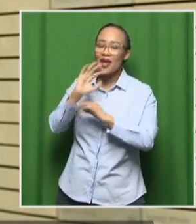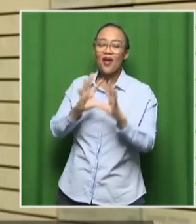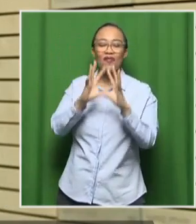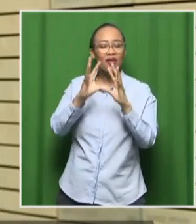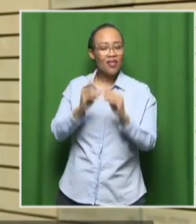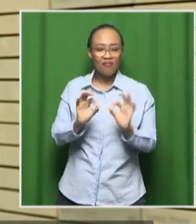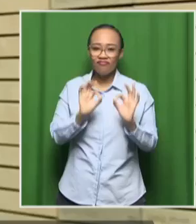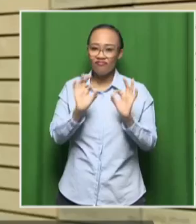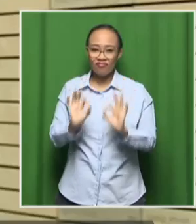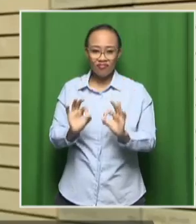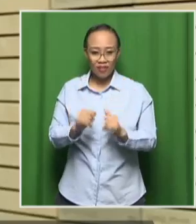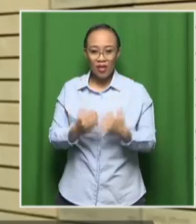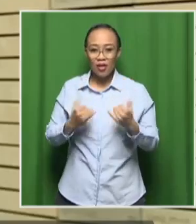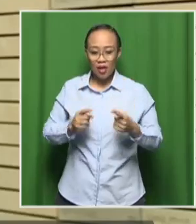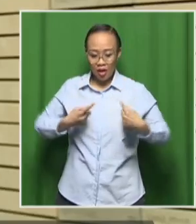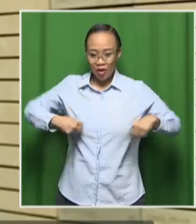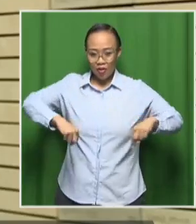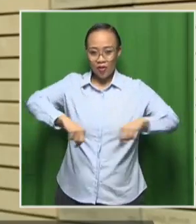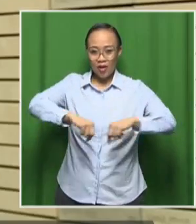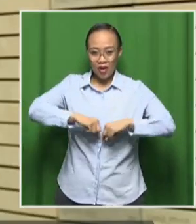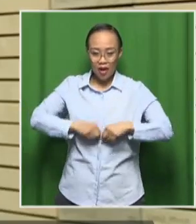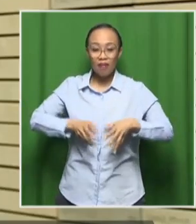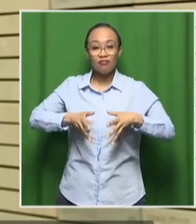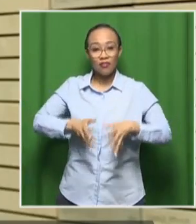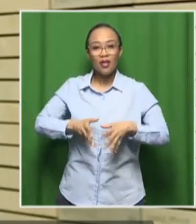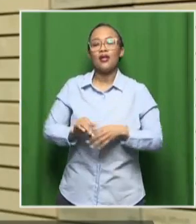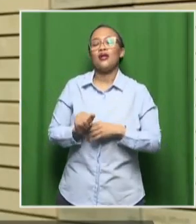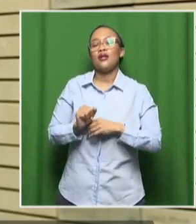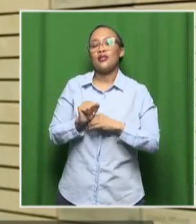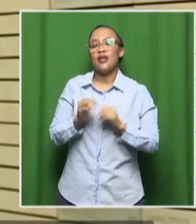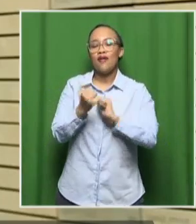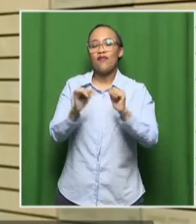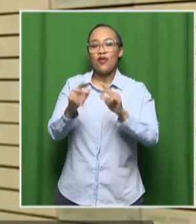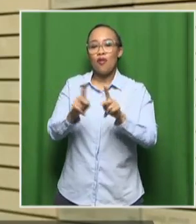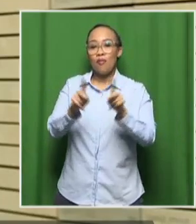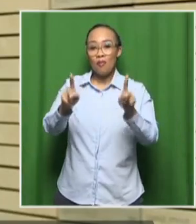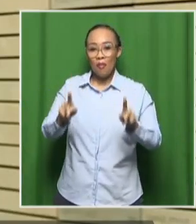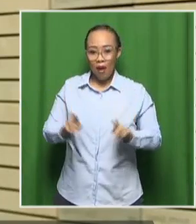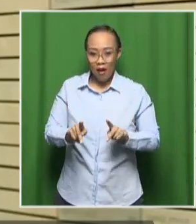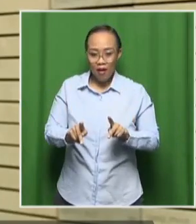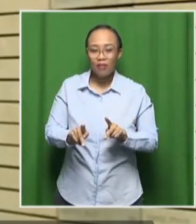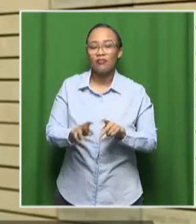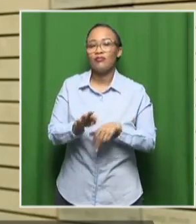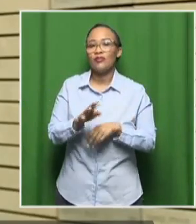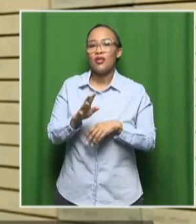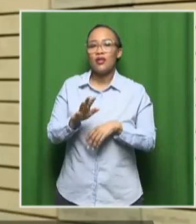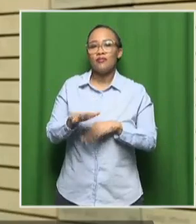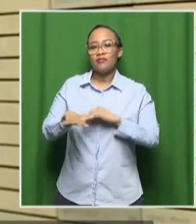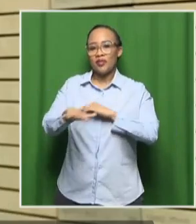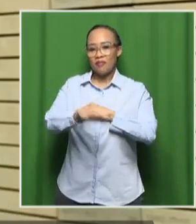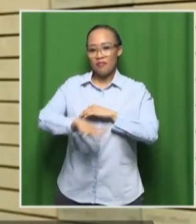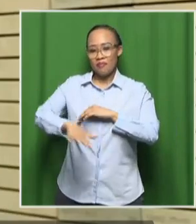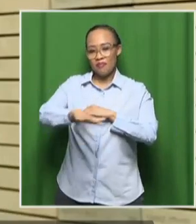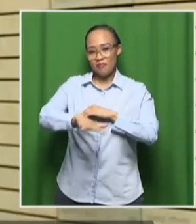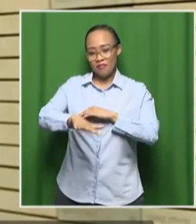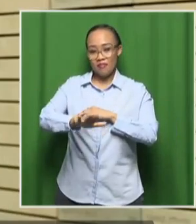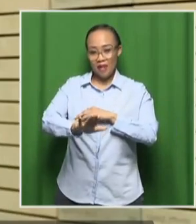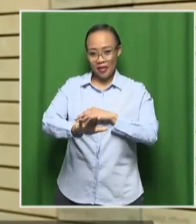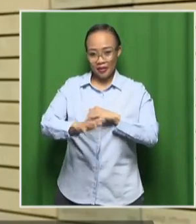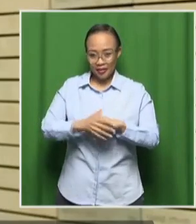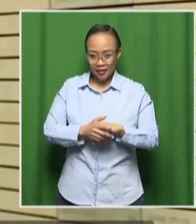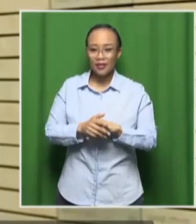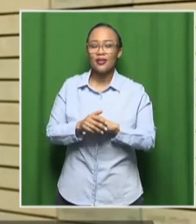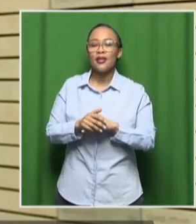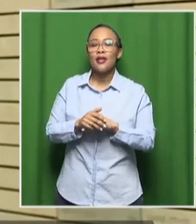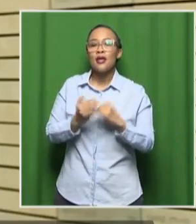from the Freedom Park Heritage Site and Museum here in Pretoria, as you aptly alluded to. Spring has sprung and we are well underway